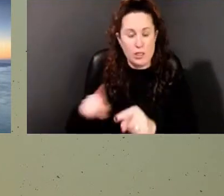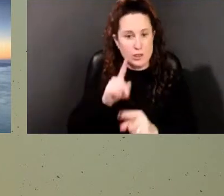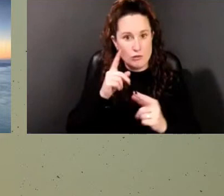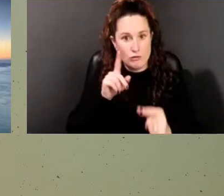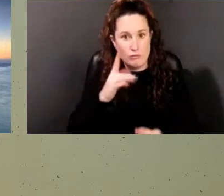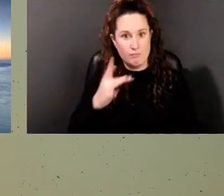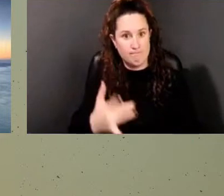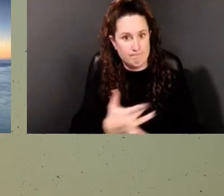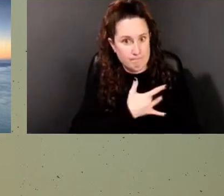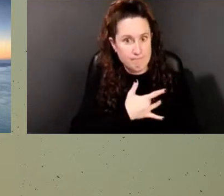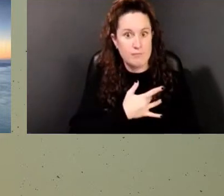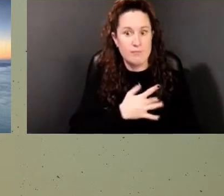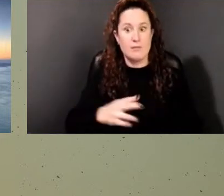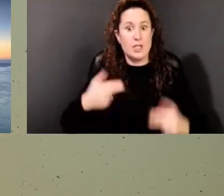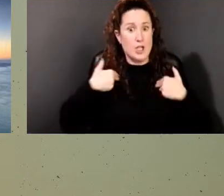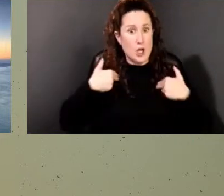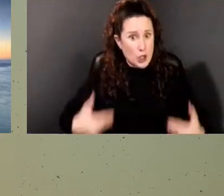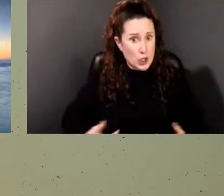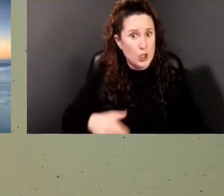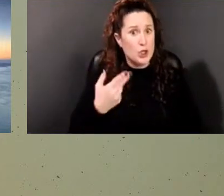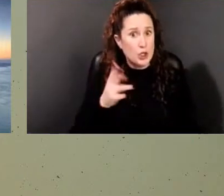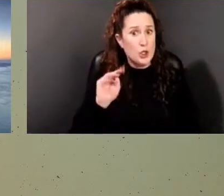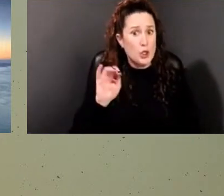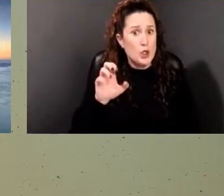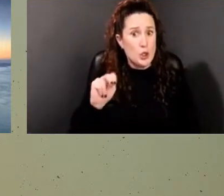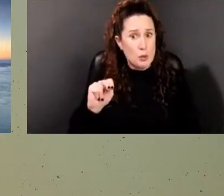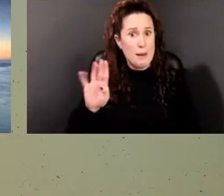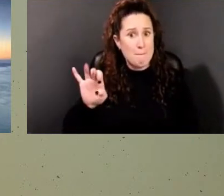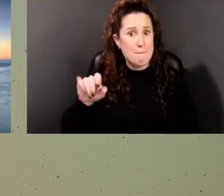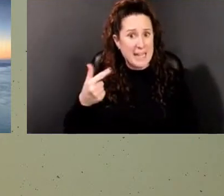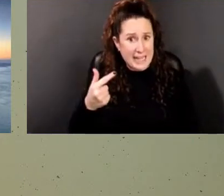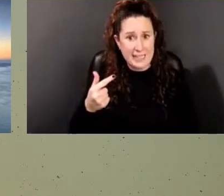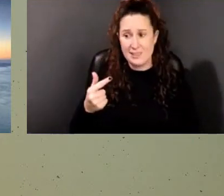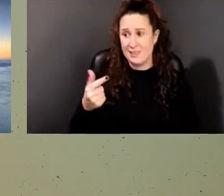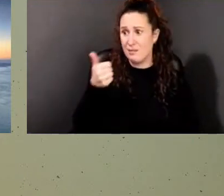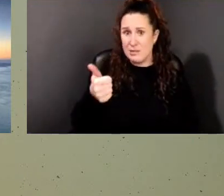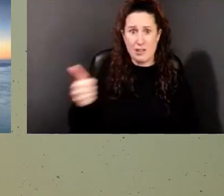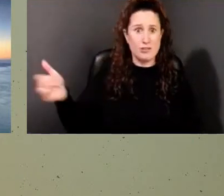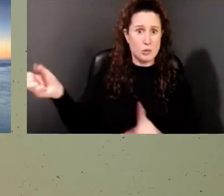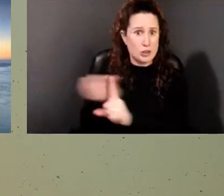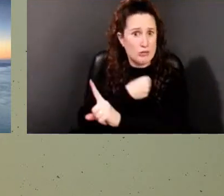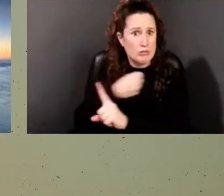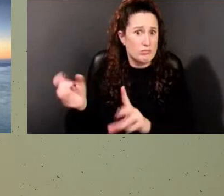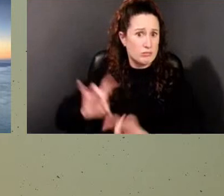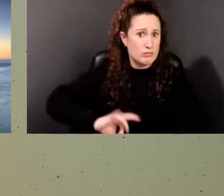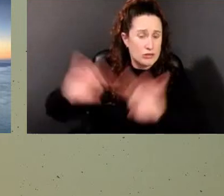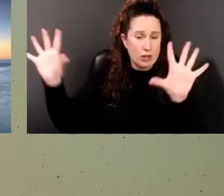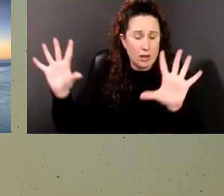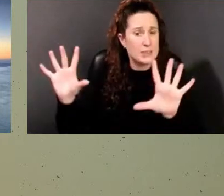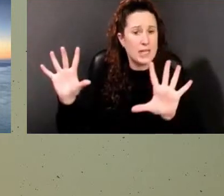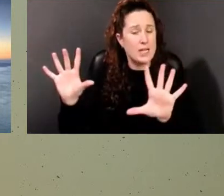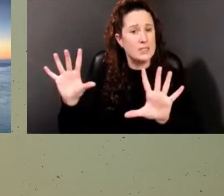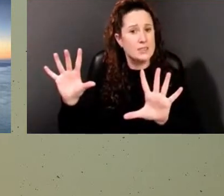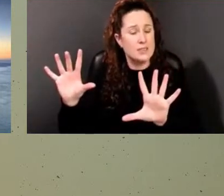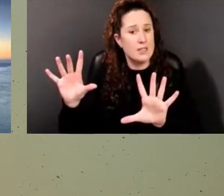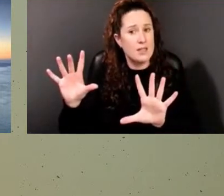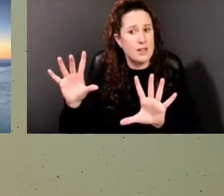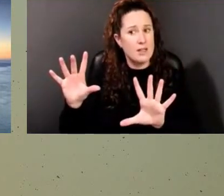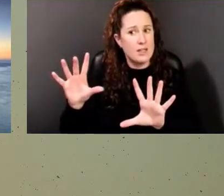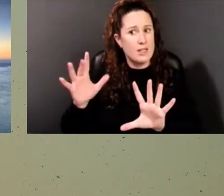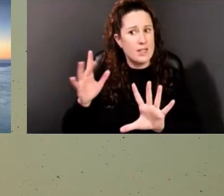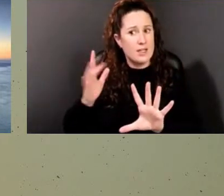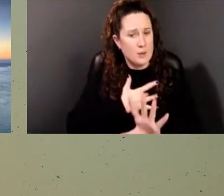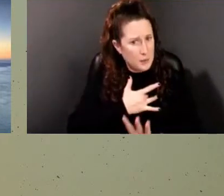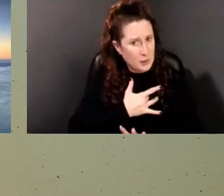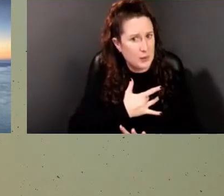human beings that were brutalized, et cetera, et cetera. It's just so much more real when you can